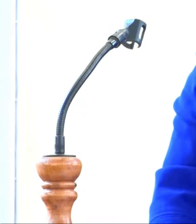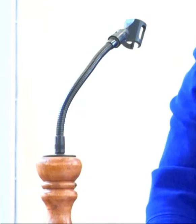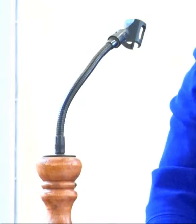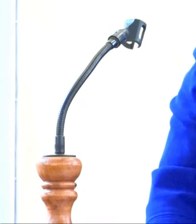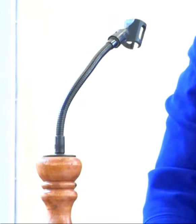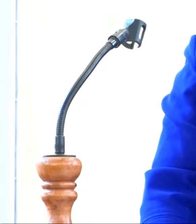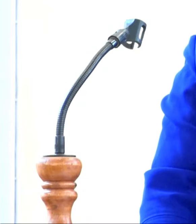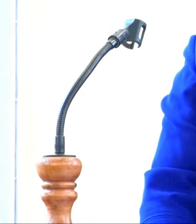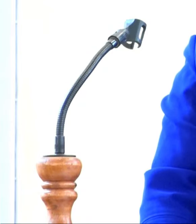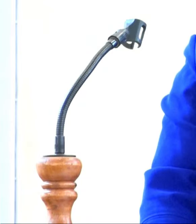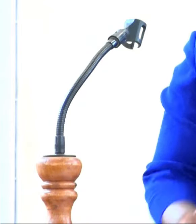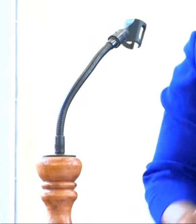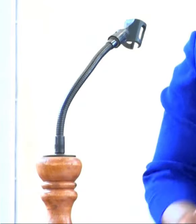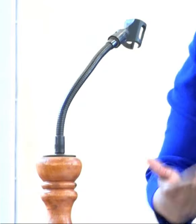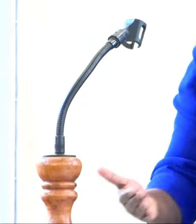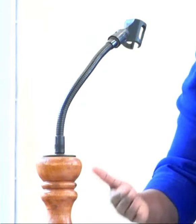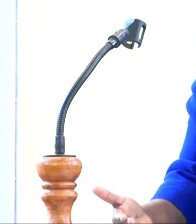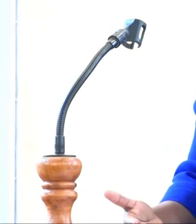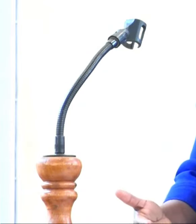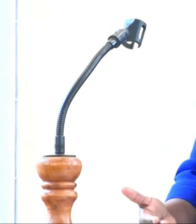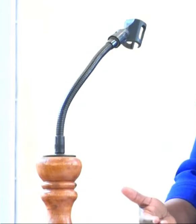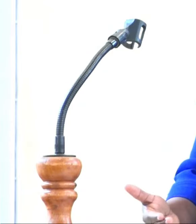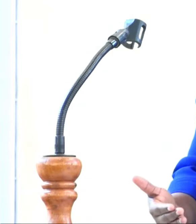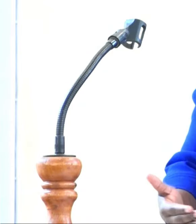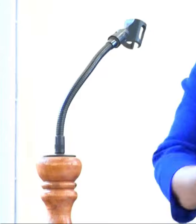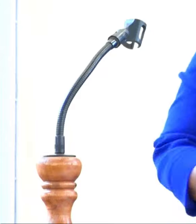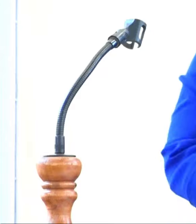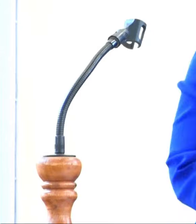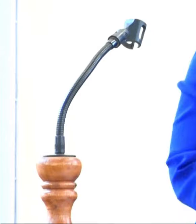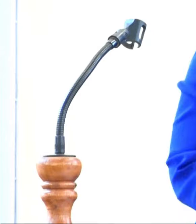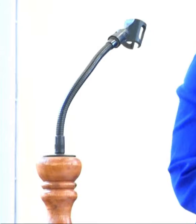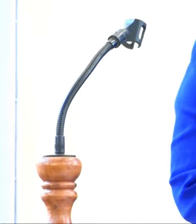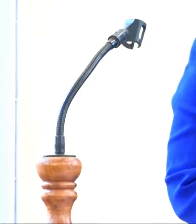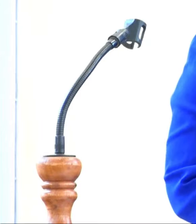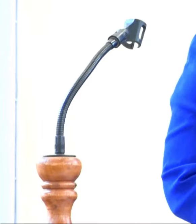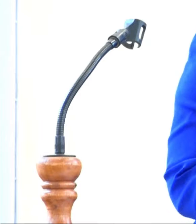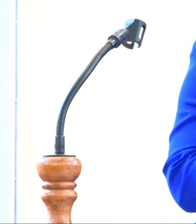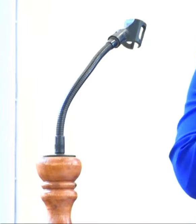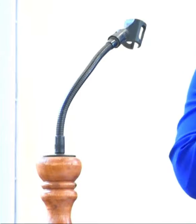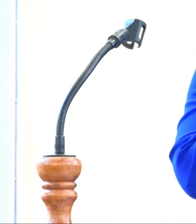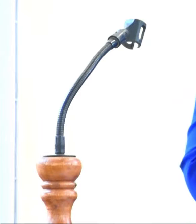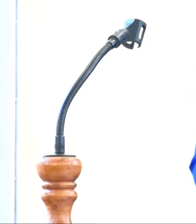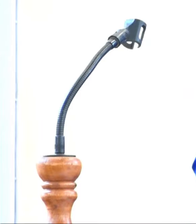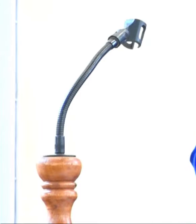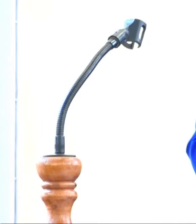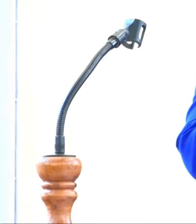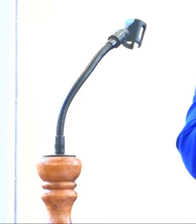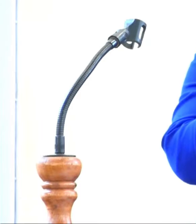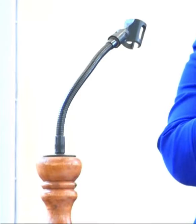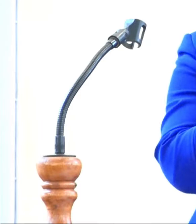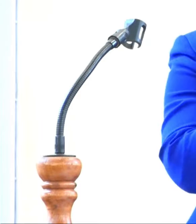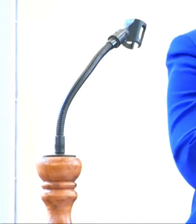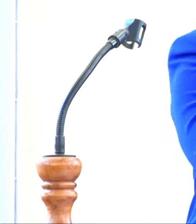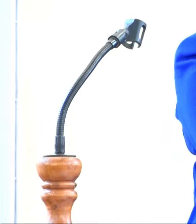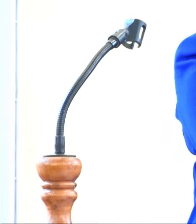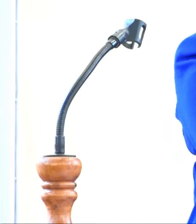soul? Where are you? Who are you serving? Where are you going? And when